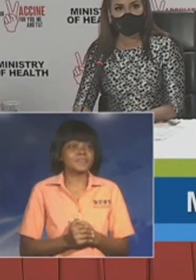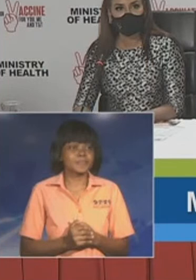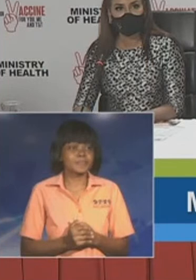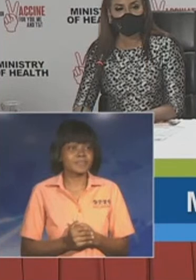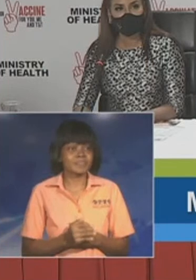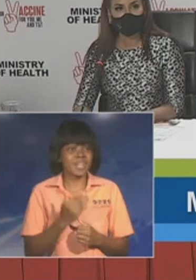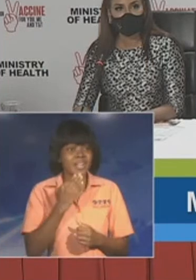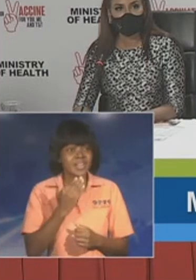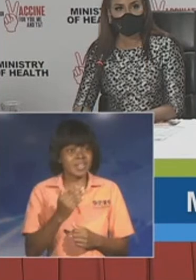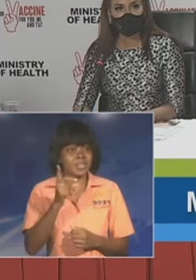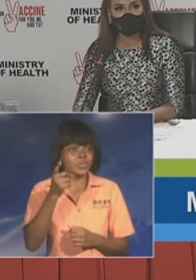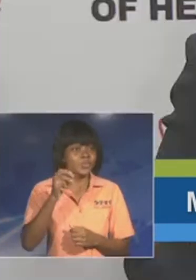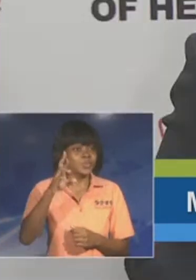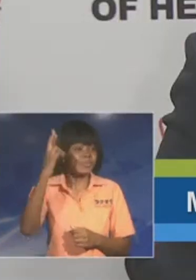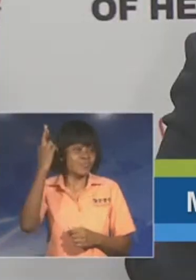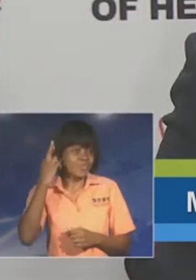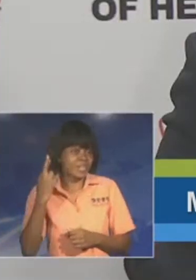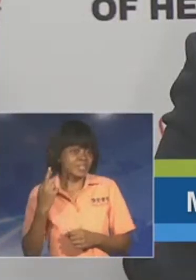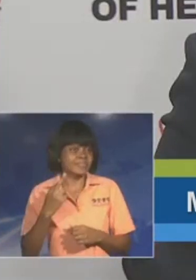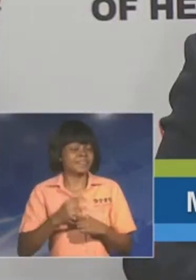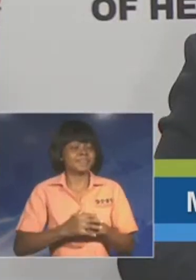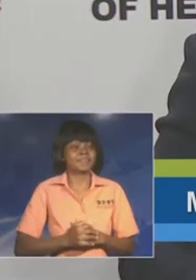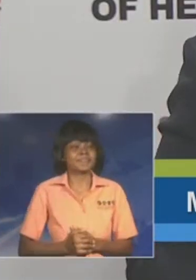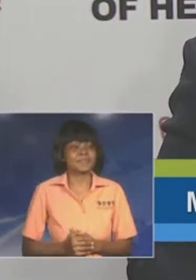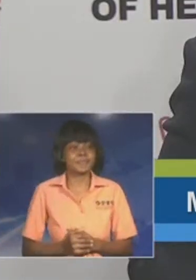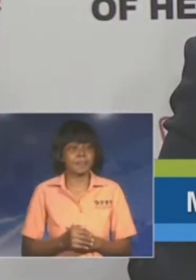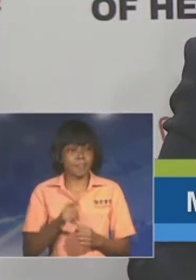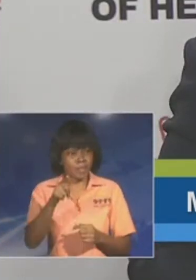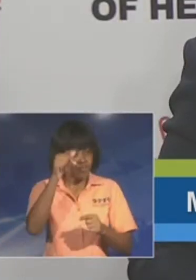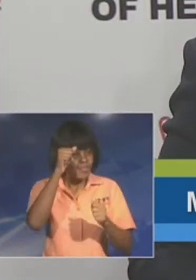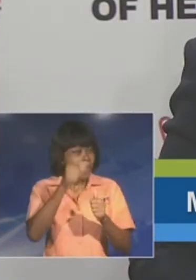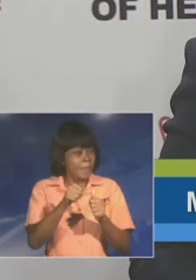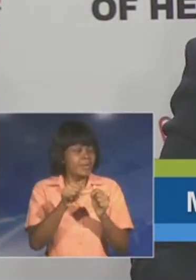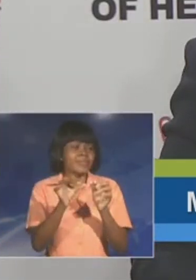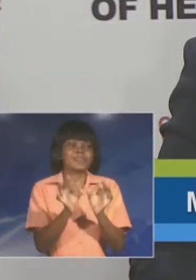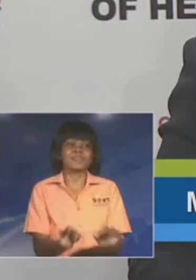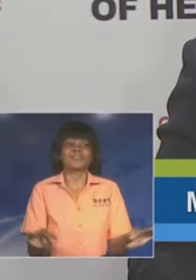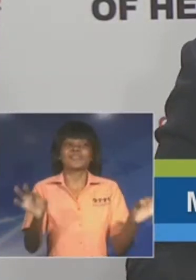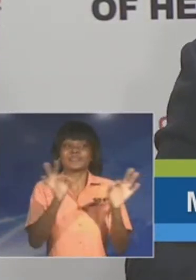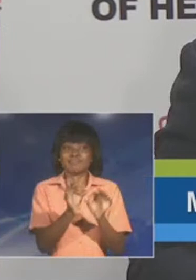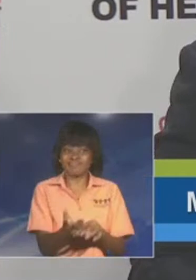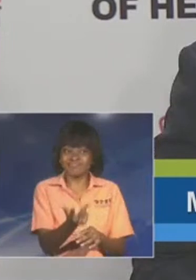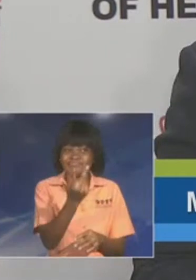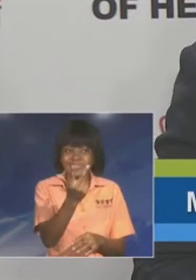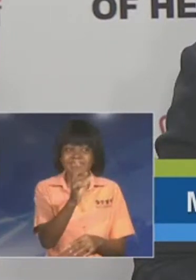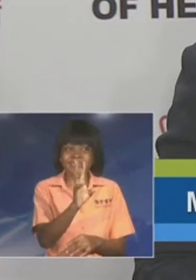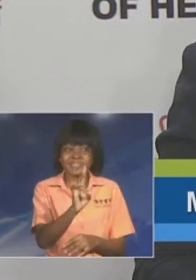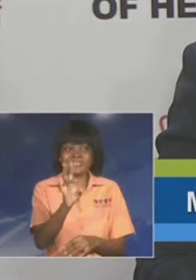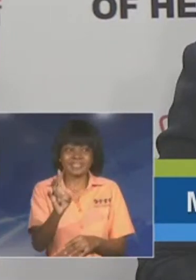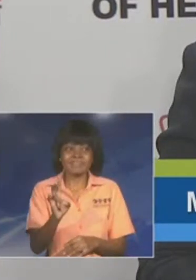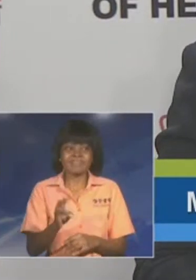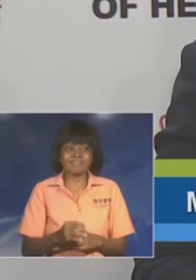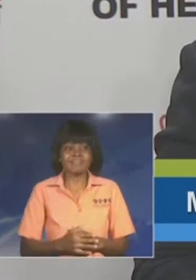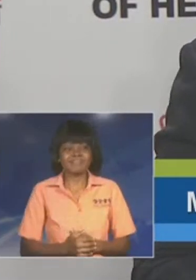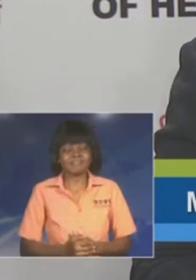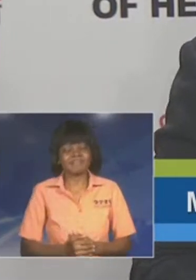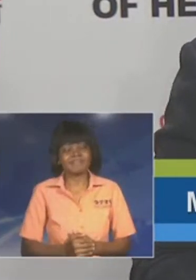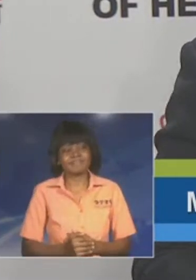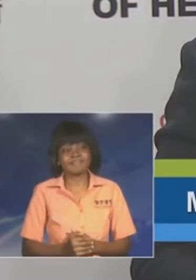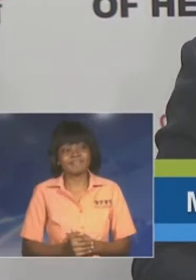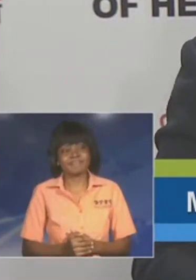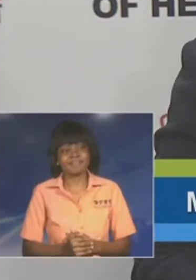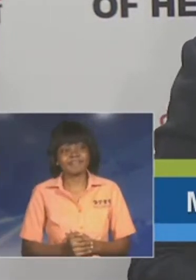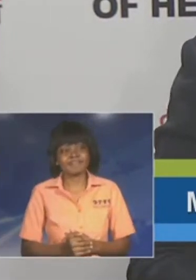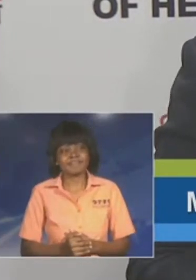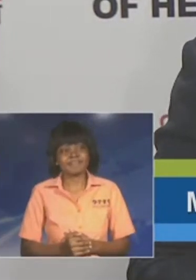for reinforcing the 3 W's. We welcome back Dr. Joanne Paul, who is with us this morning to provide a status update